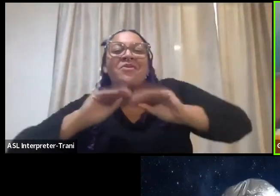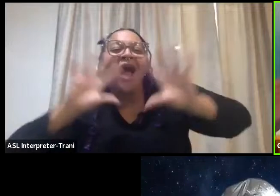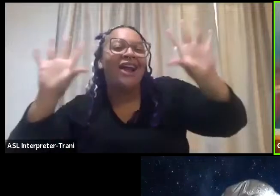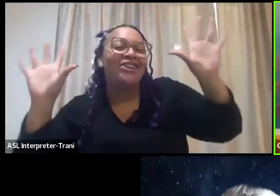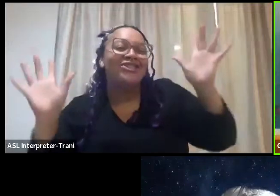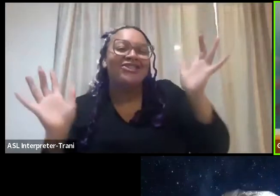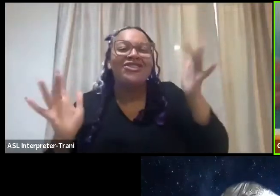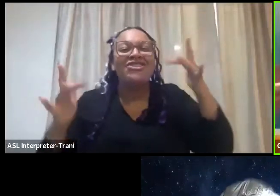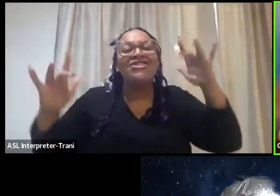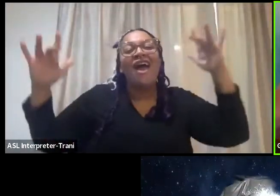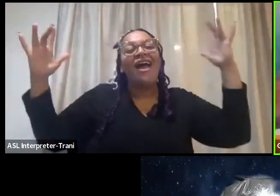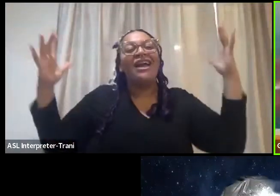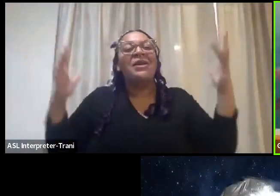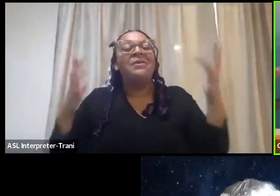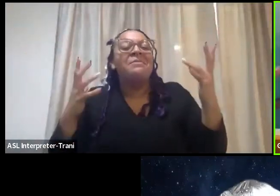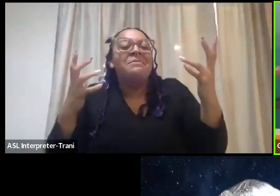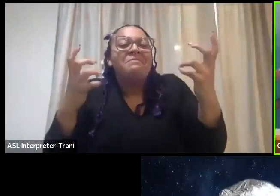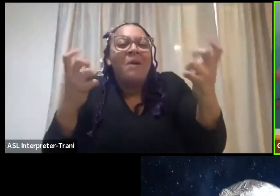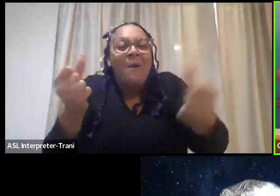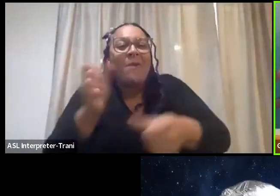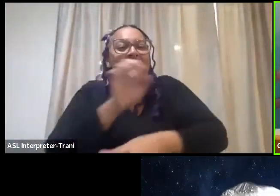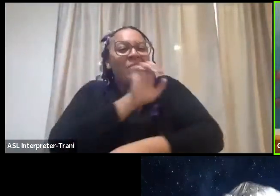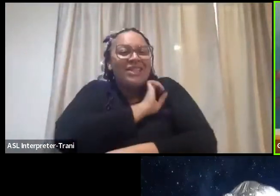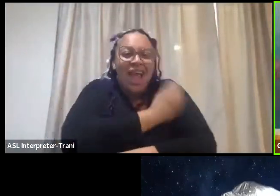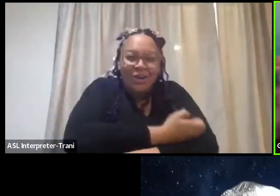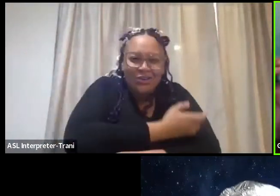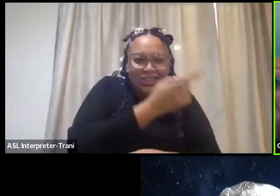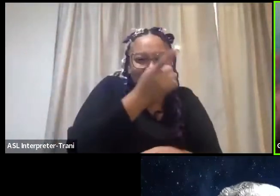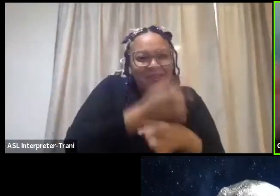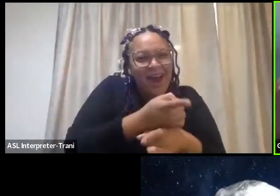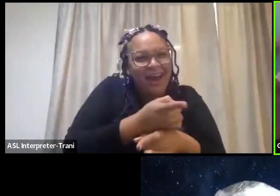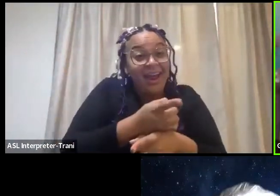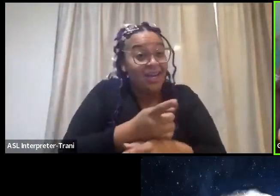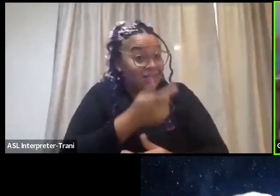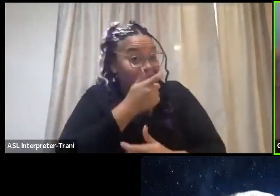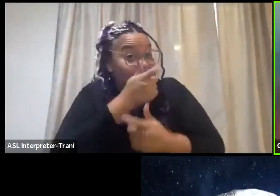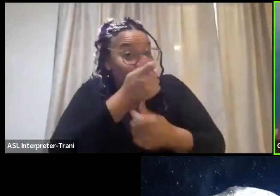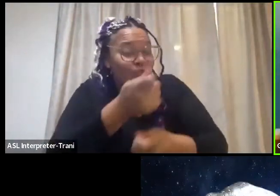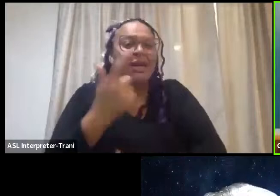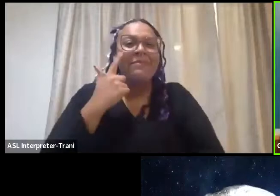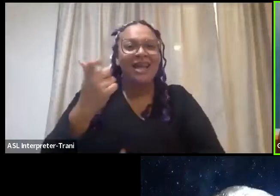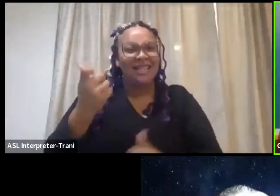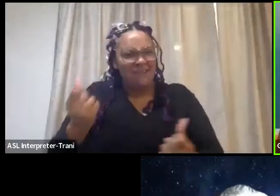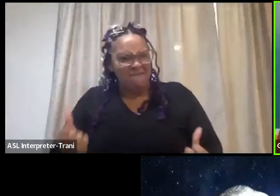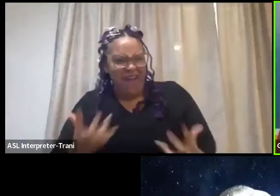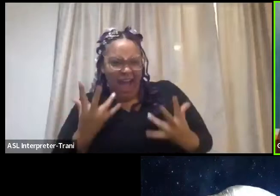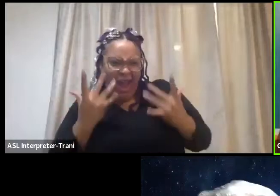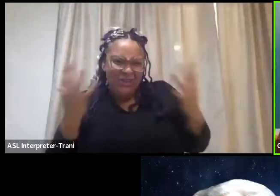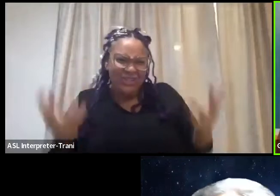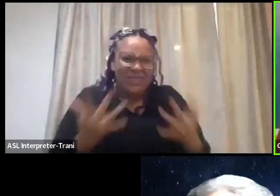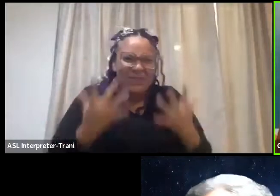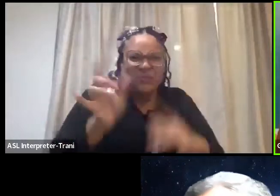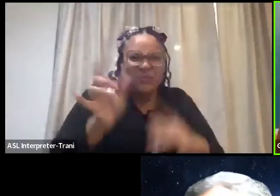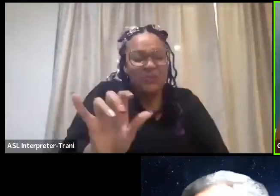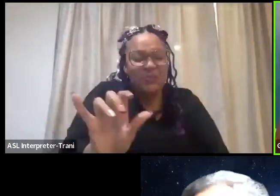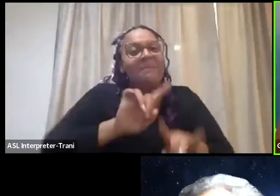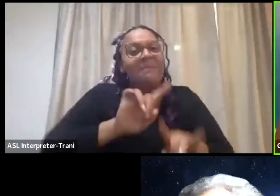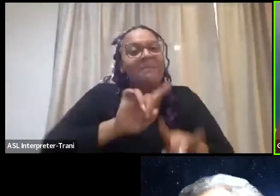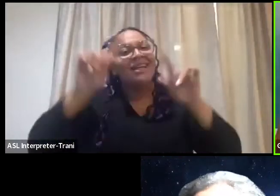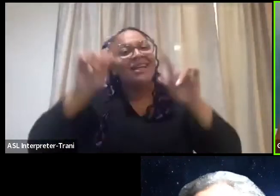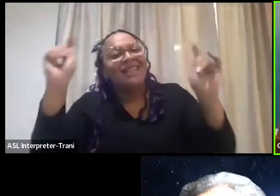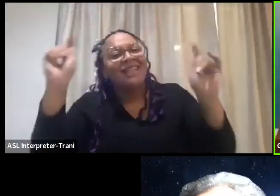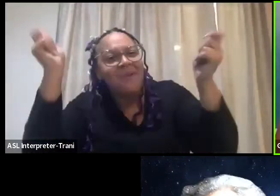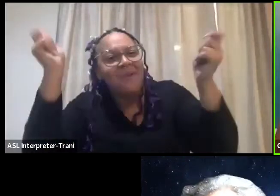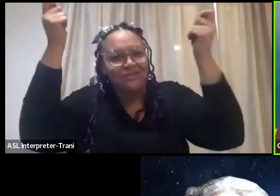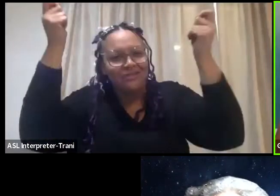shining, bold energy, right? And it's a little bit interesting because it's so fiery too. But there's celebration